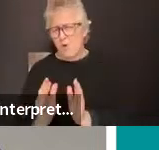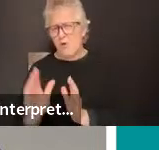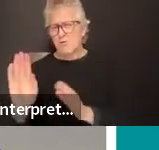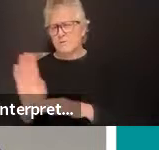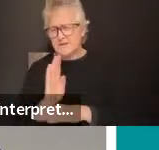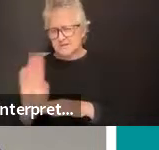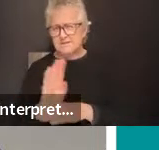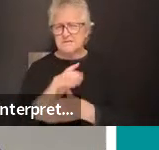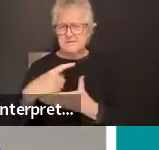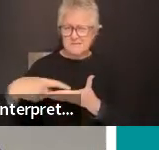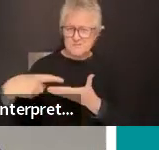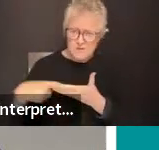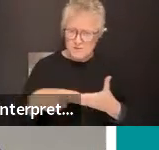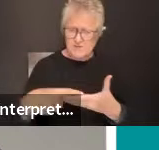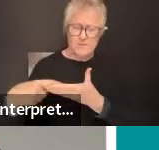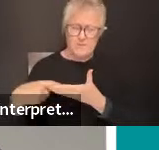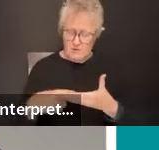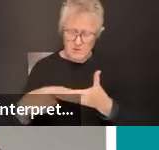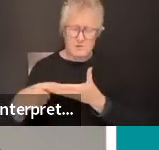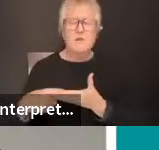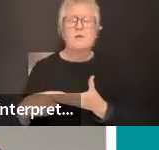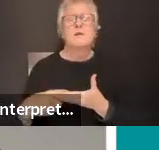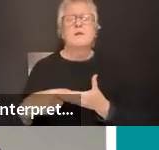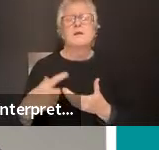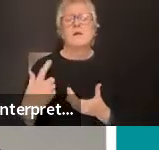that discussed the program